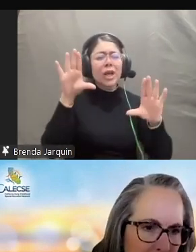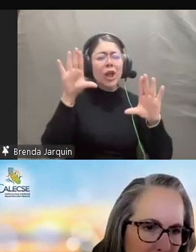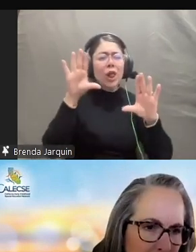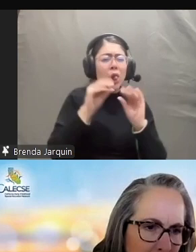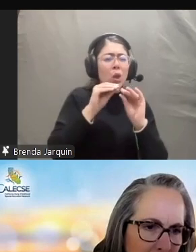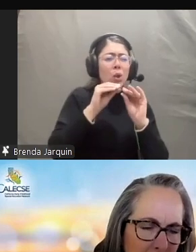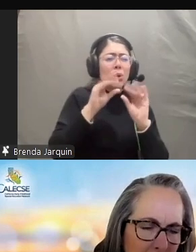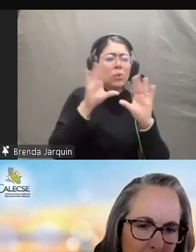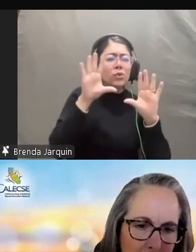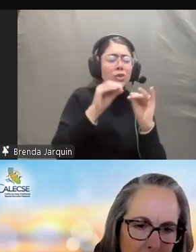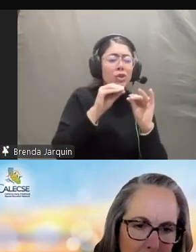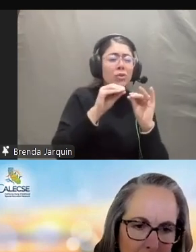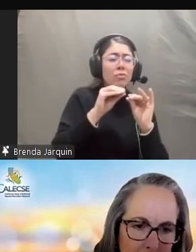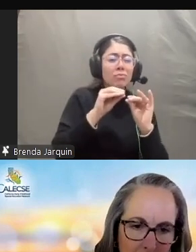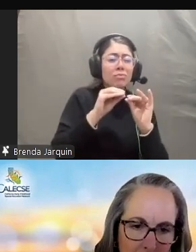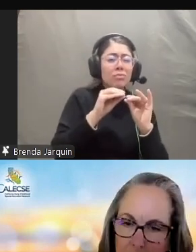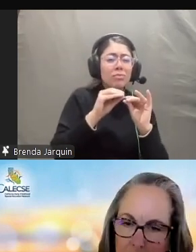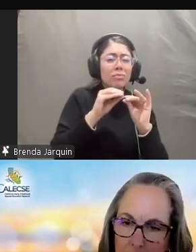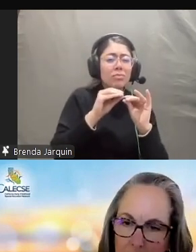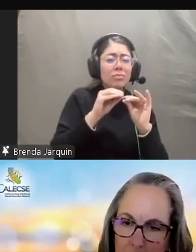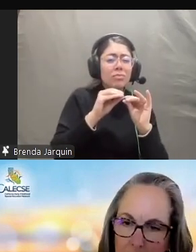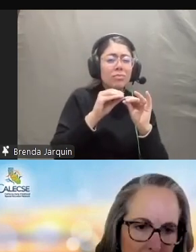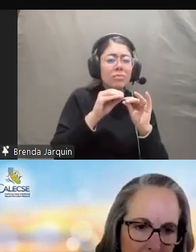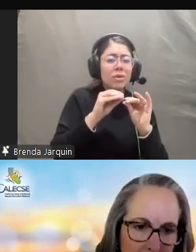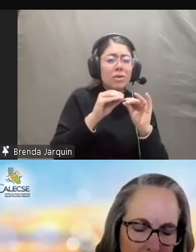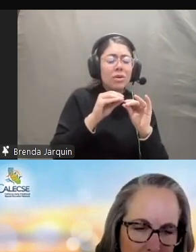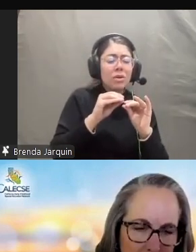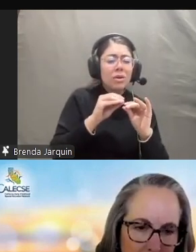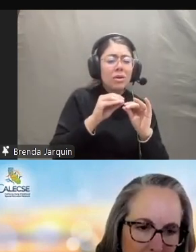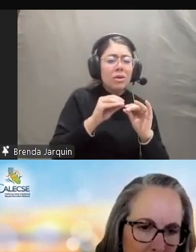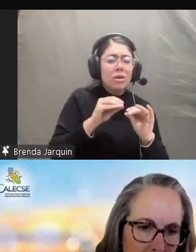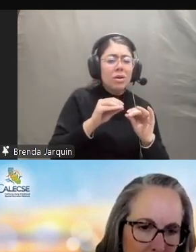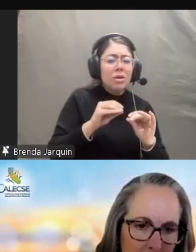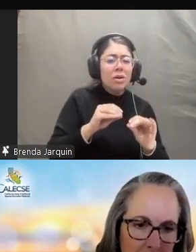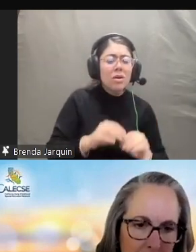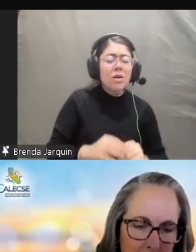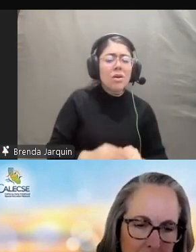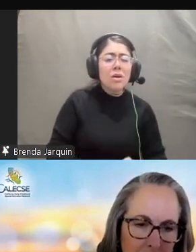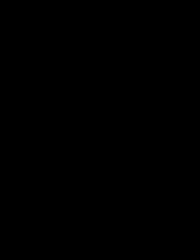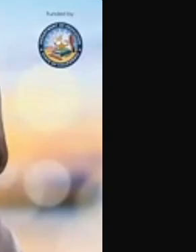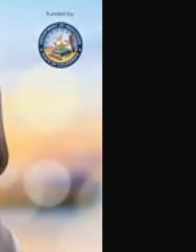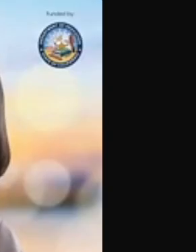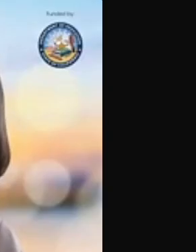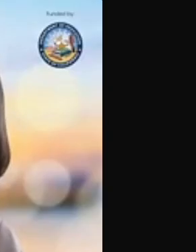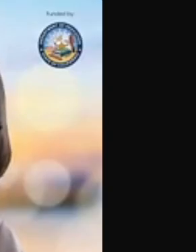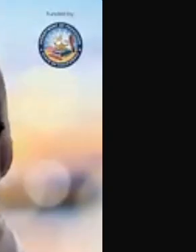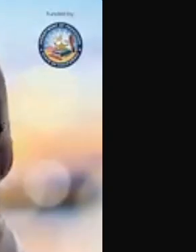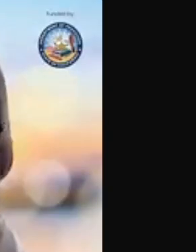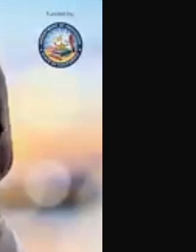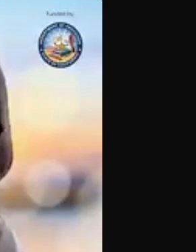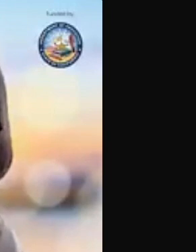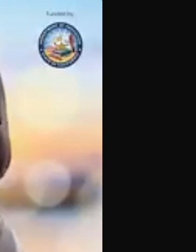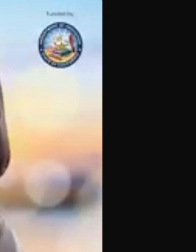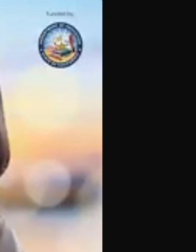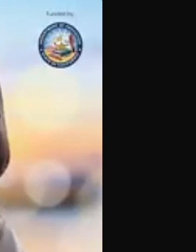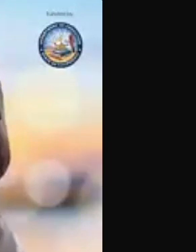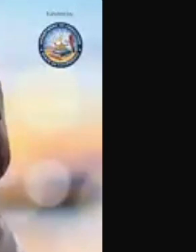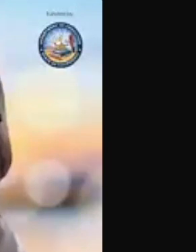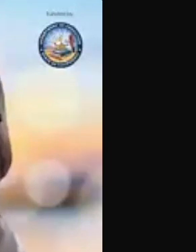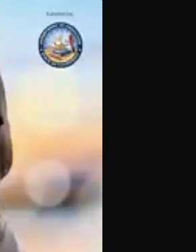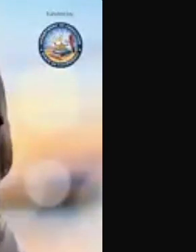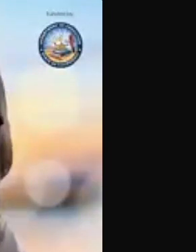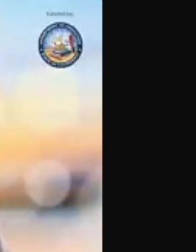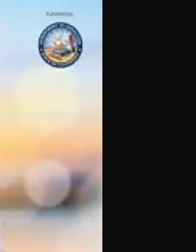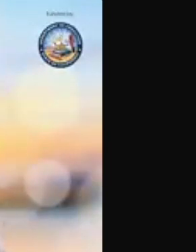and only a small portion is showing. Oh, okay. Thank you. Okay,